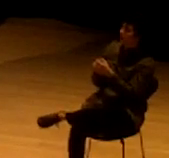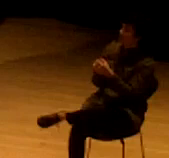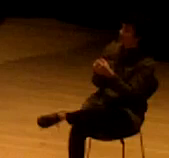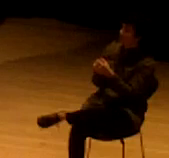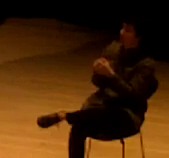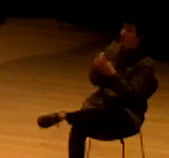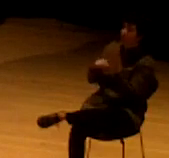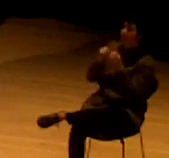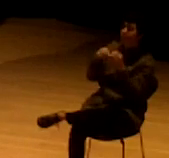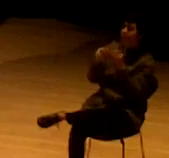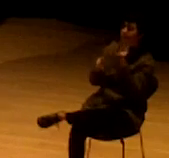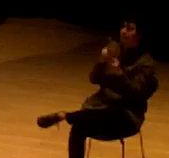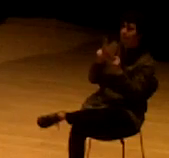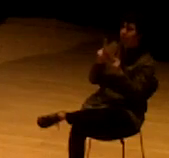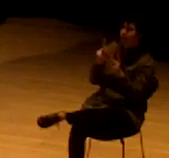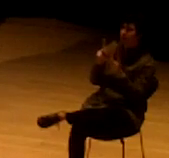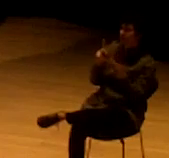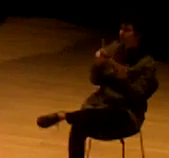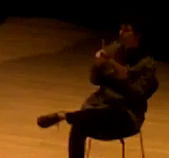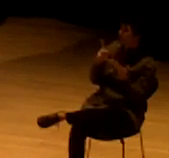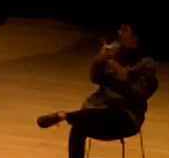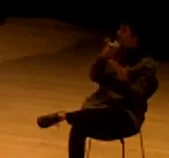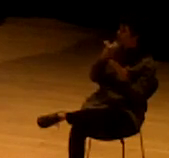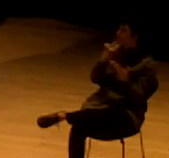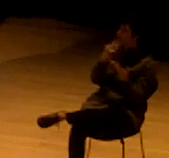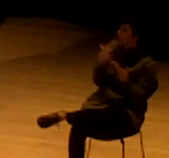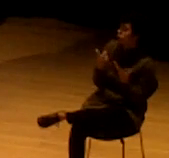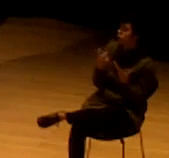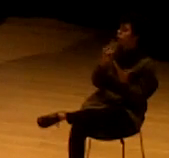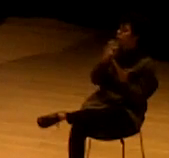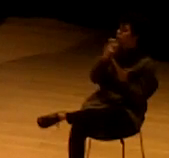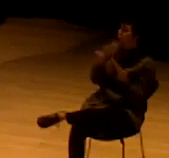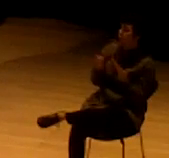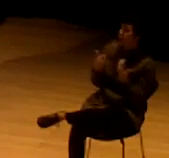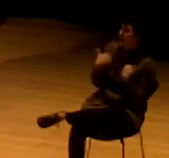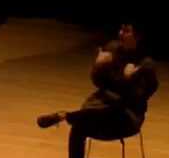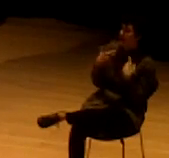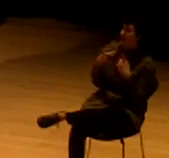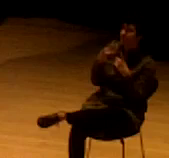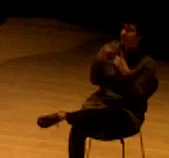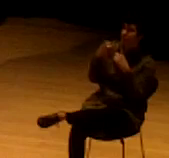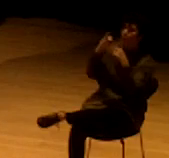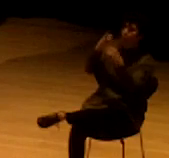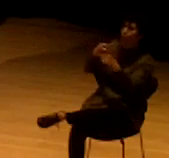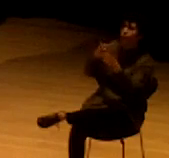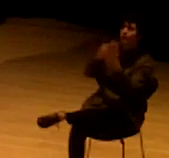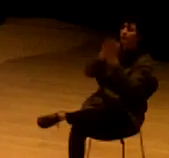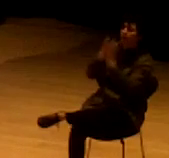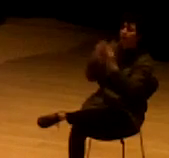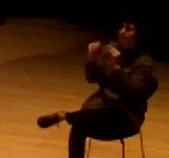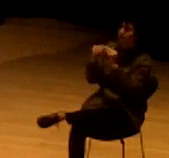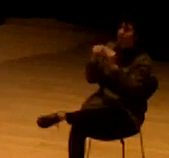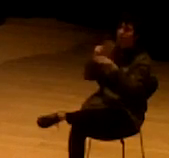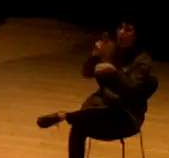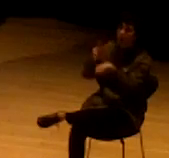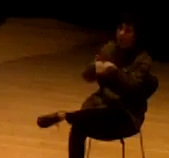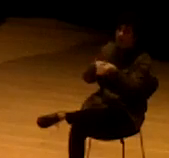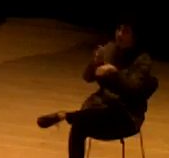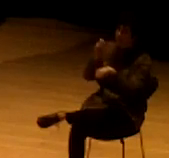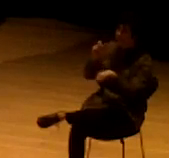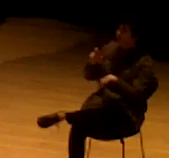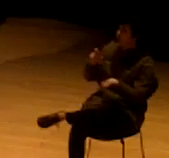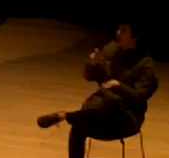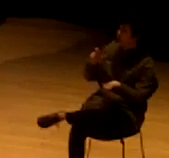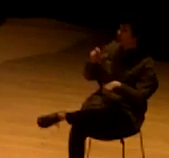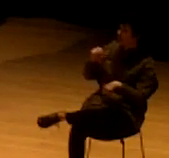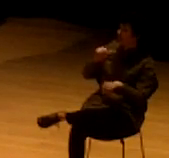or able-bodied body, but would want to be less in less pain or, sure, you know, so for somebody in,